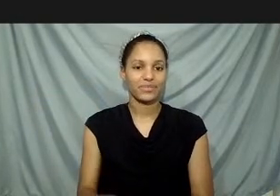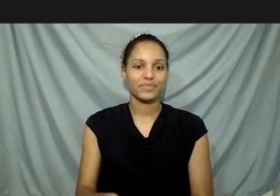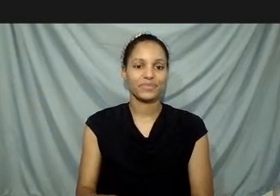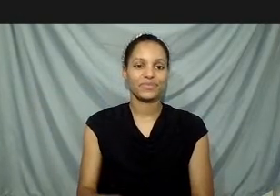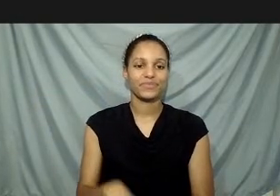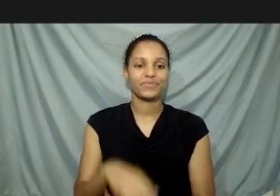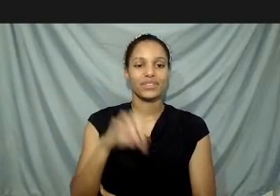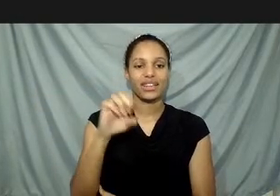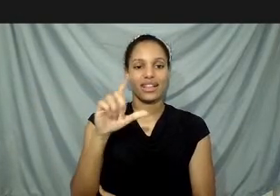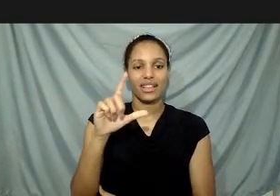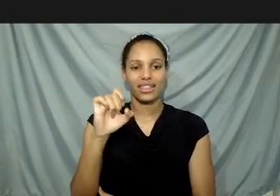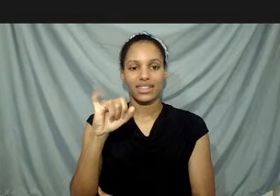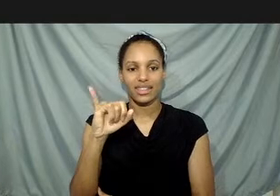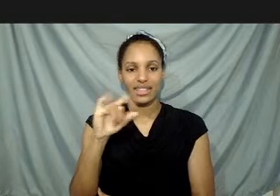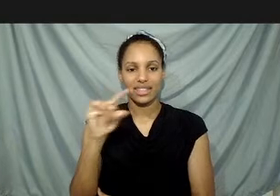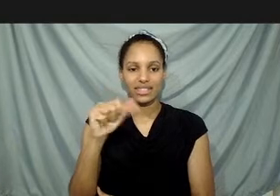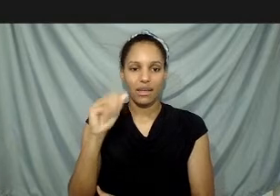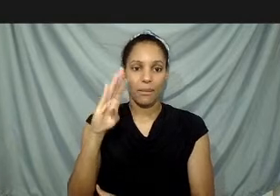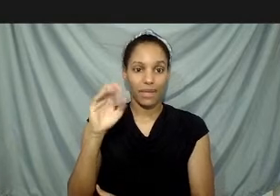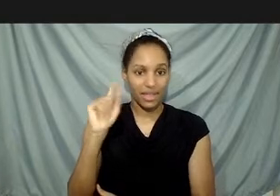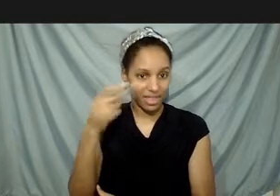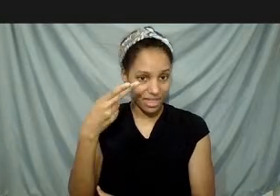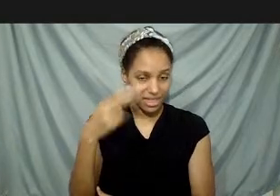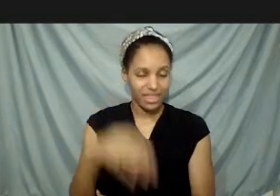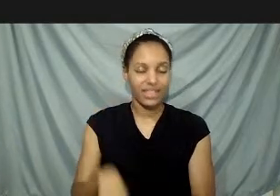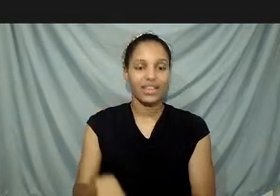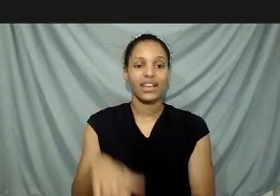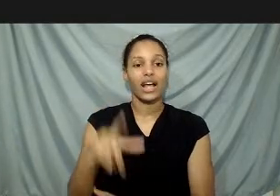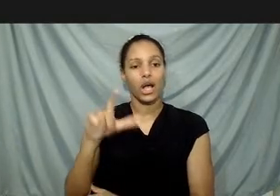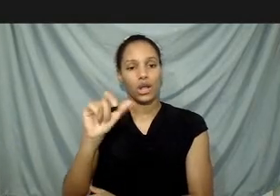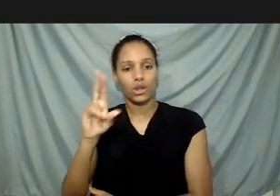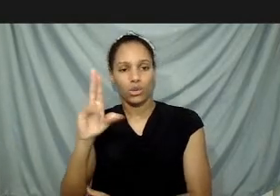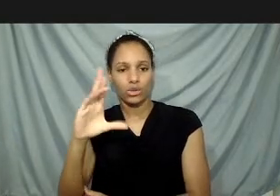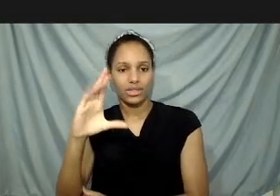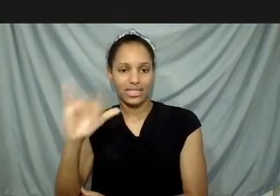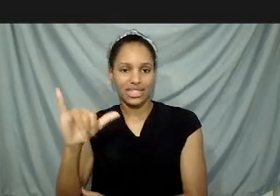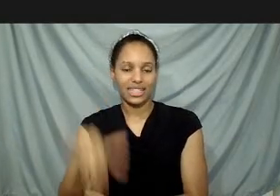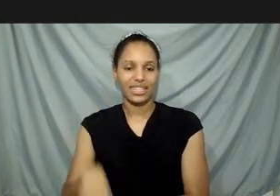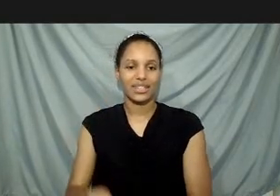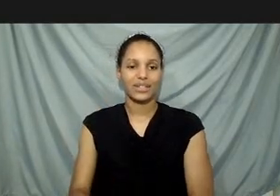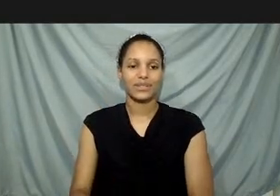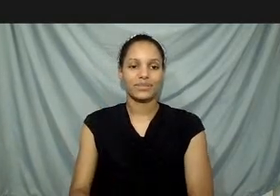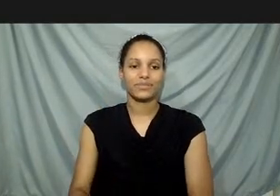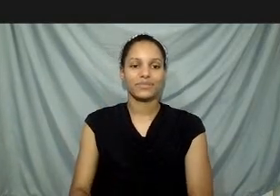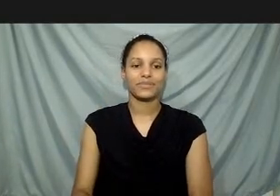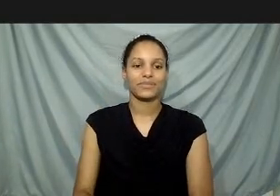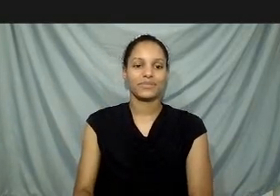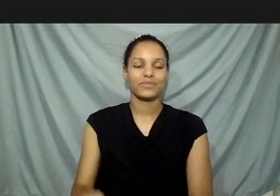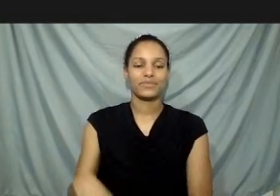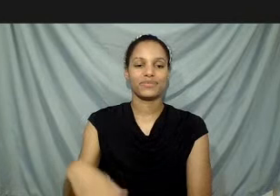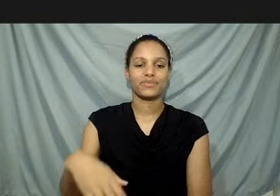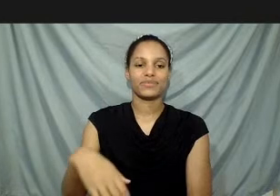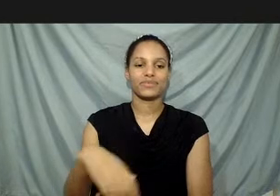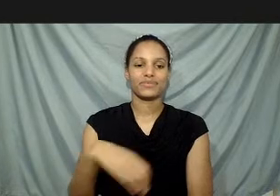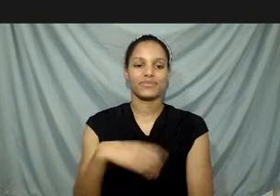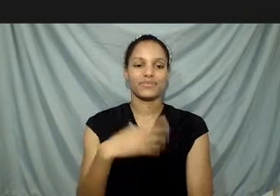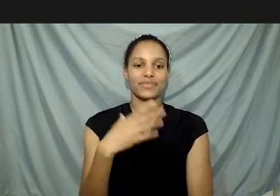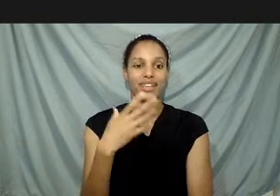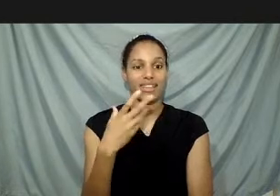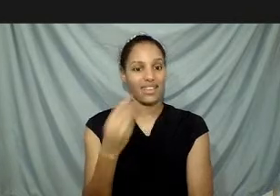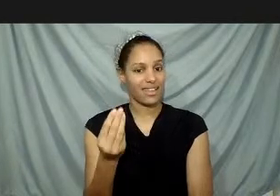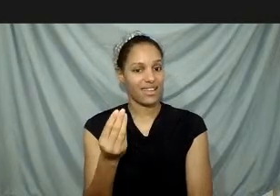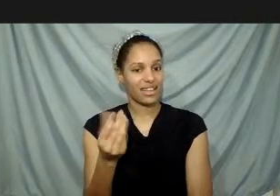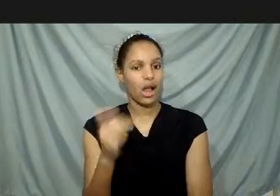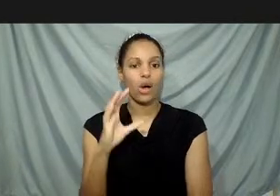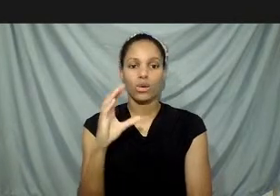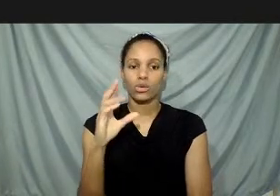Janae Elizabeth, Lucy Sexton, hey Lucy, Carol Marie Webster, Laura Marchese Montclair in the house, and did I